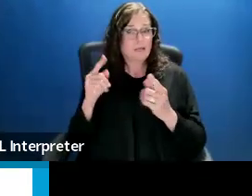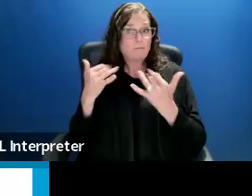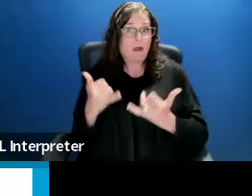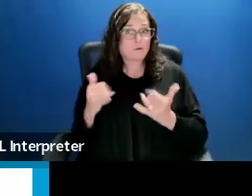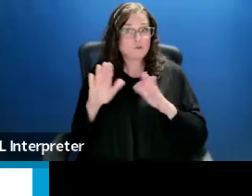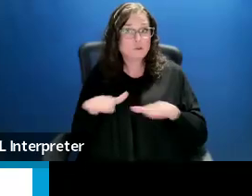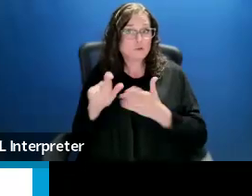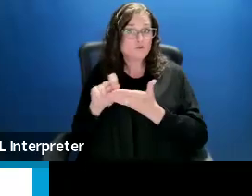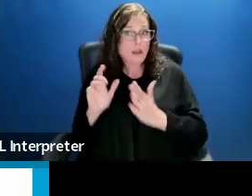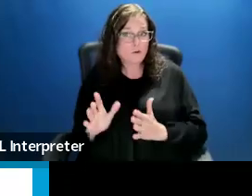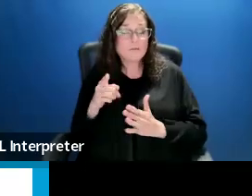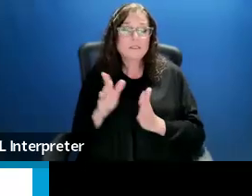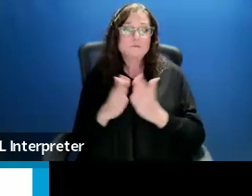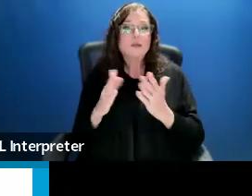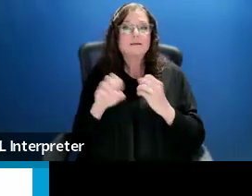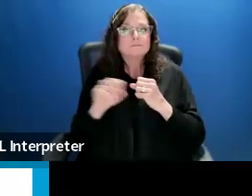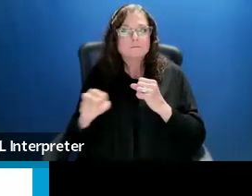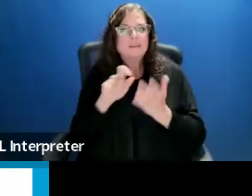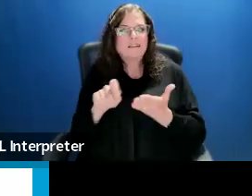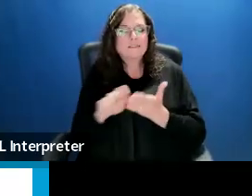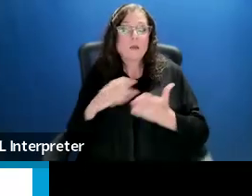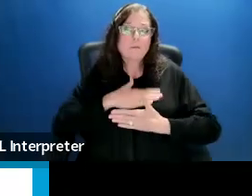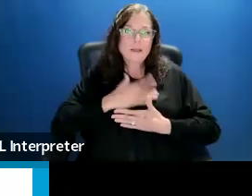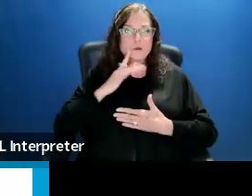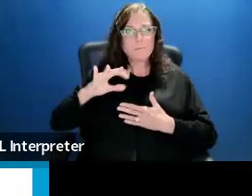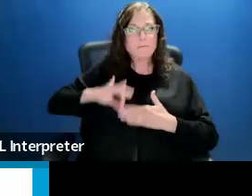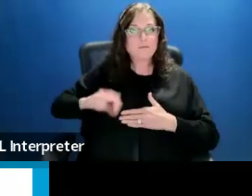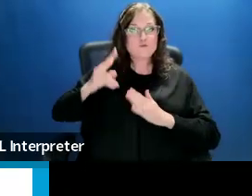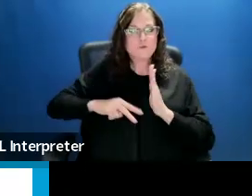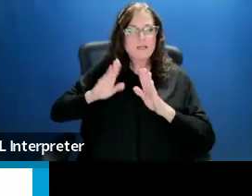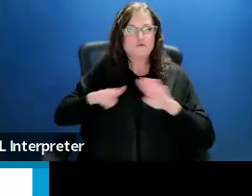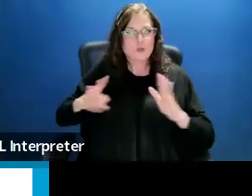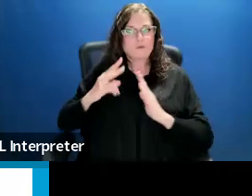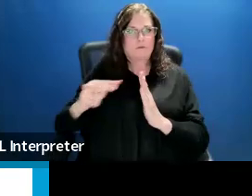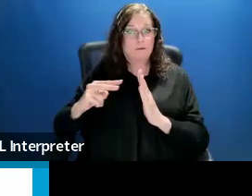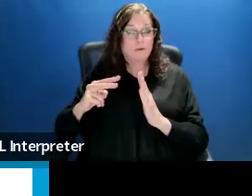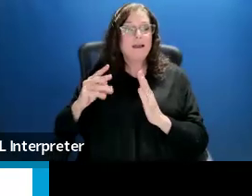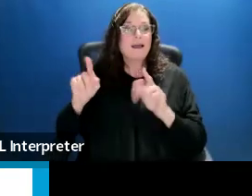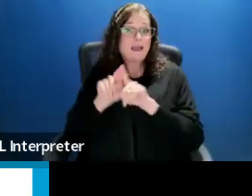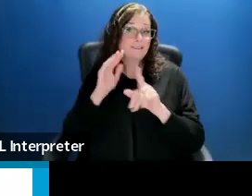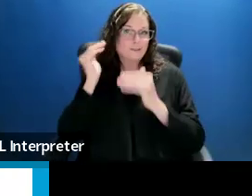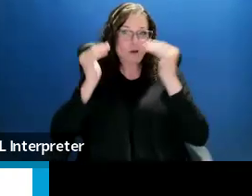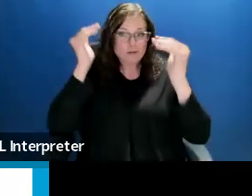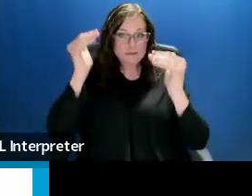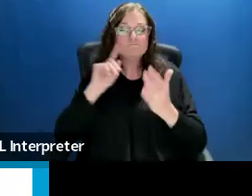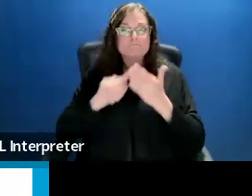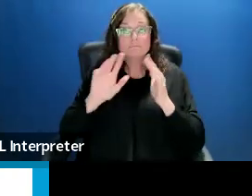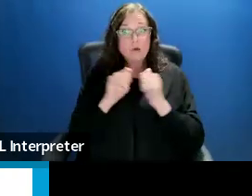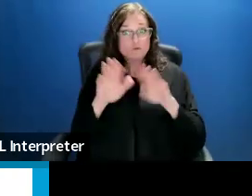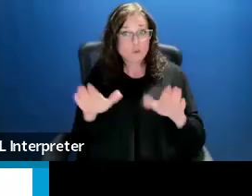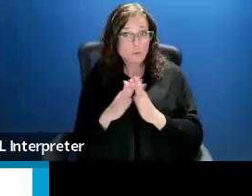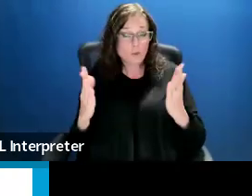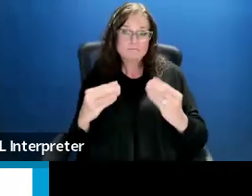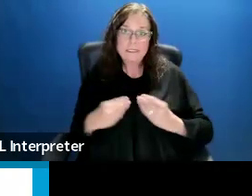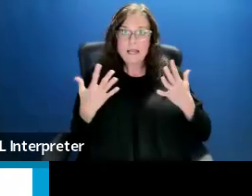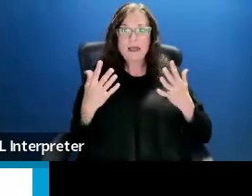writers, and this book is an extended essay about the pleasures and benefits of reading children's literature as an adult. She explores how children's books ignite